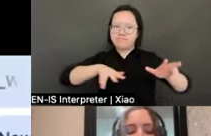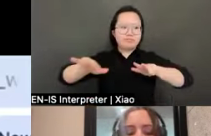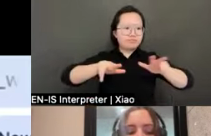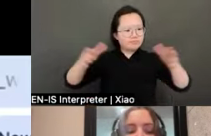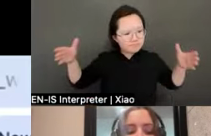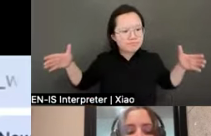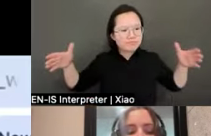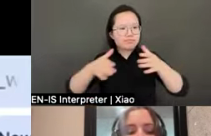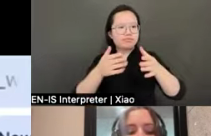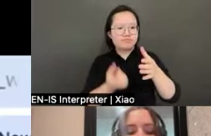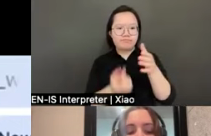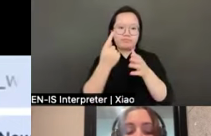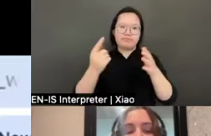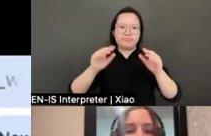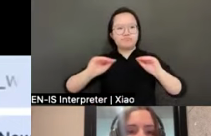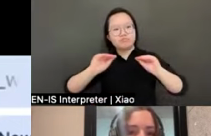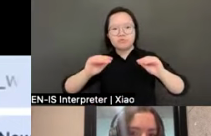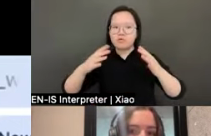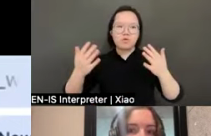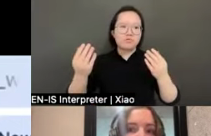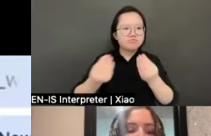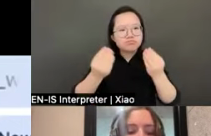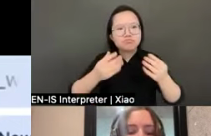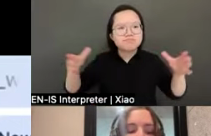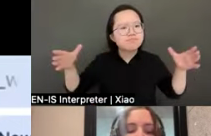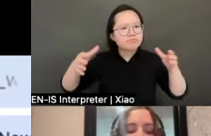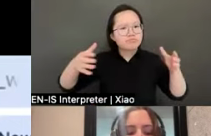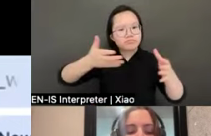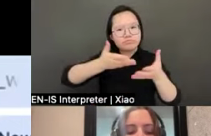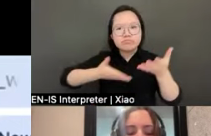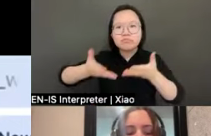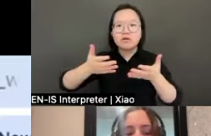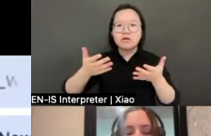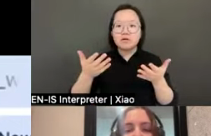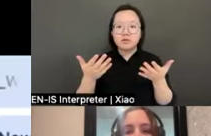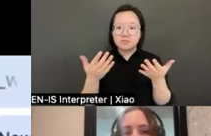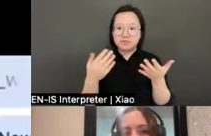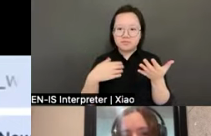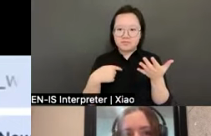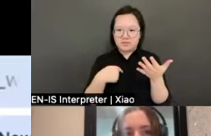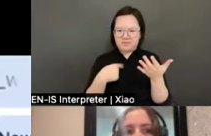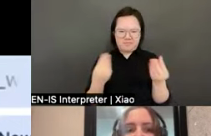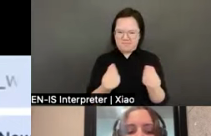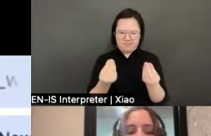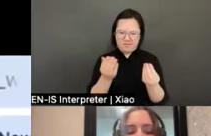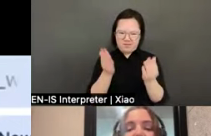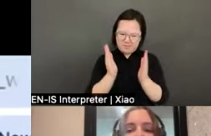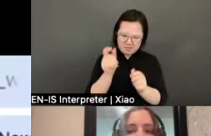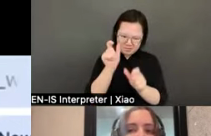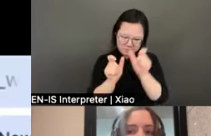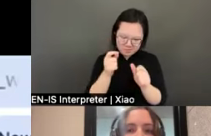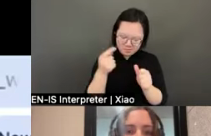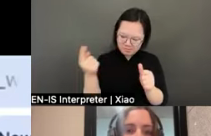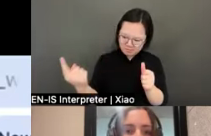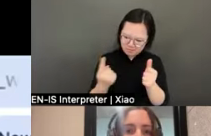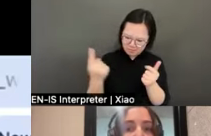for your event, you believe it doesn't make sense to calculate the number of participants who are coming to the event because you think that